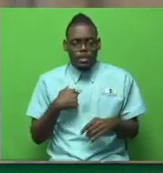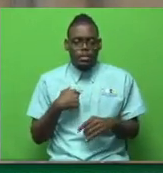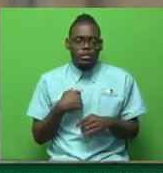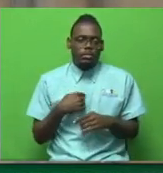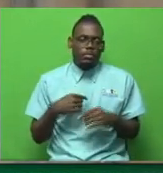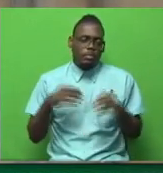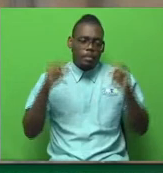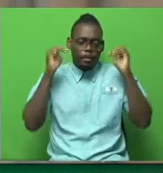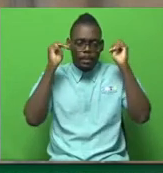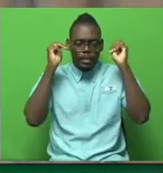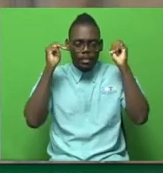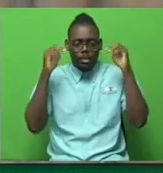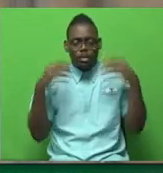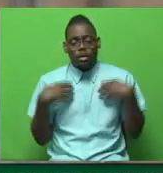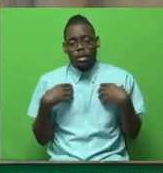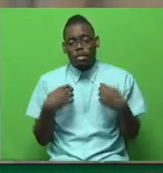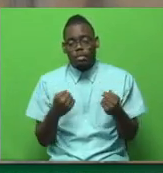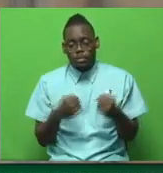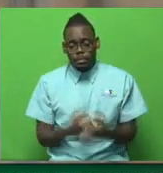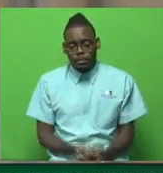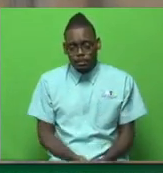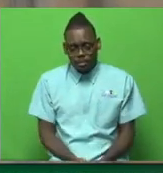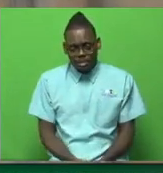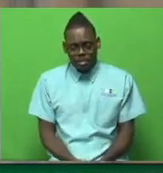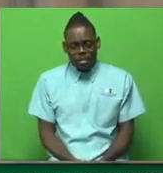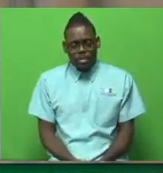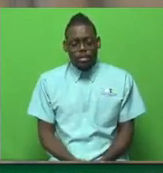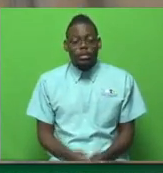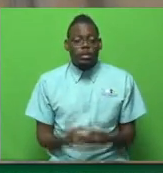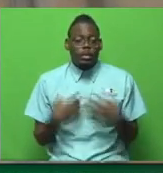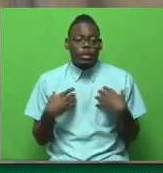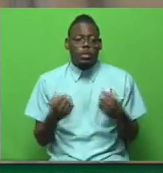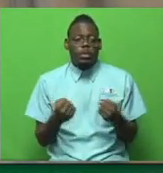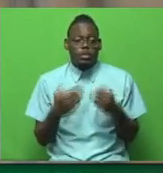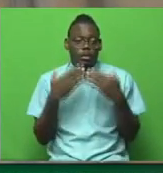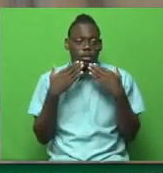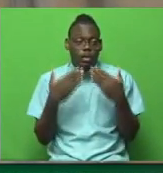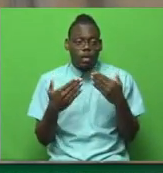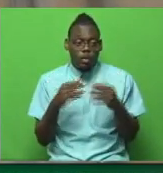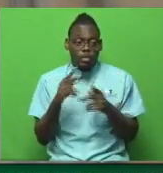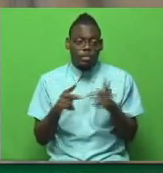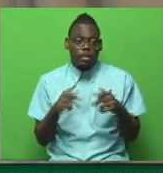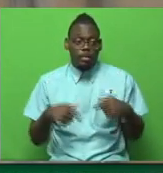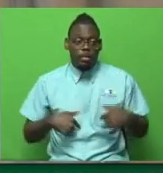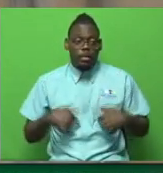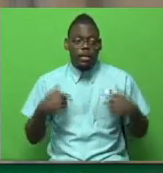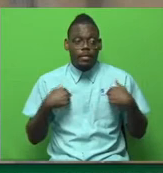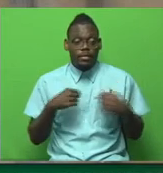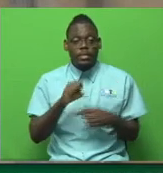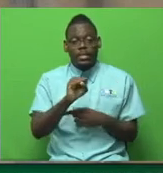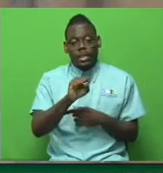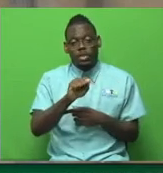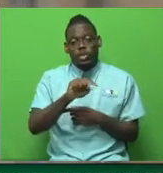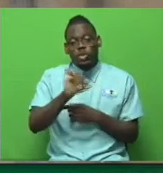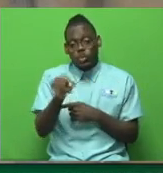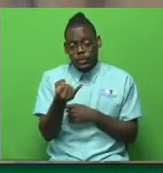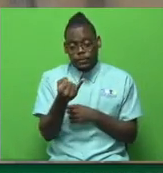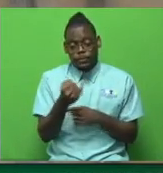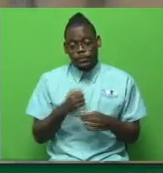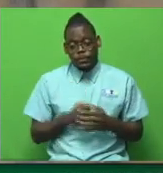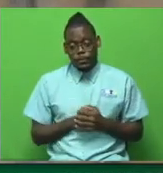recognize and thank the good constituents of Saint Joseph who might have the pleasure and honor to